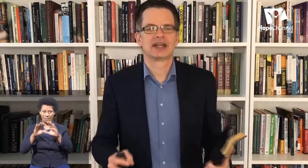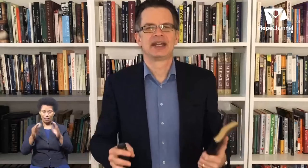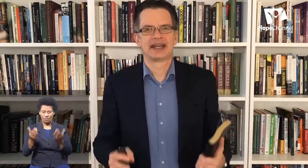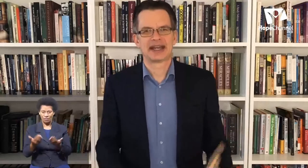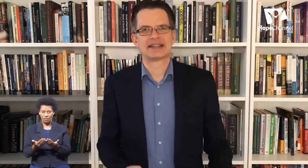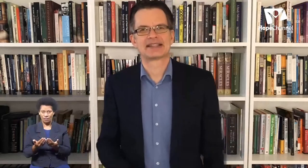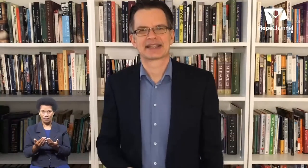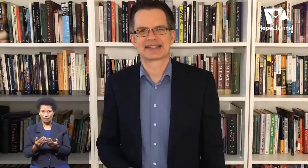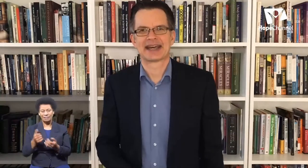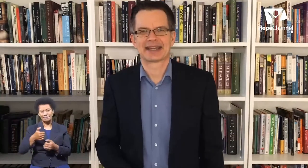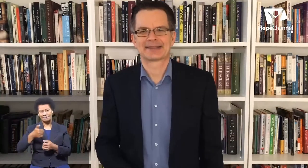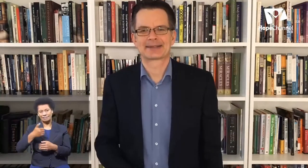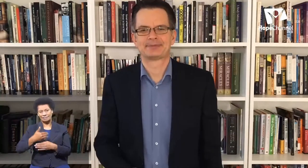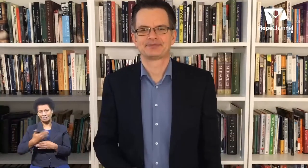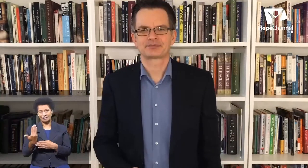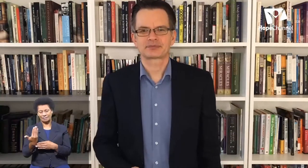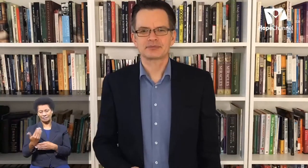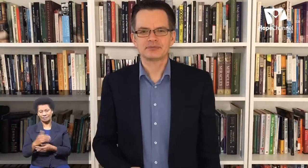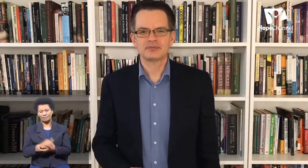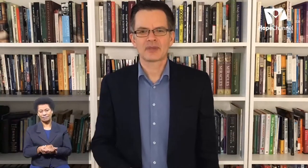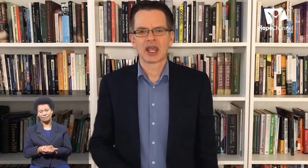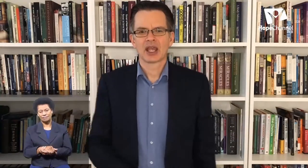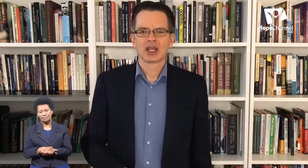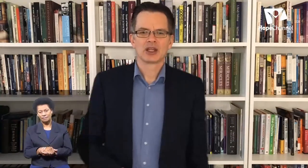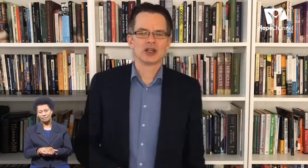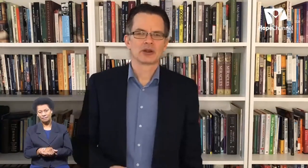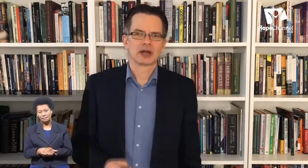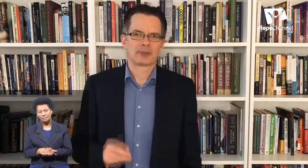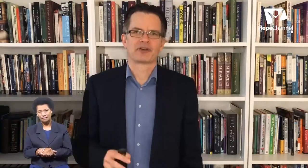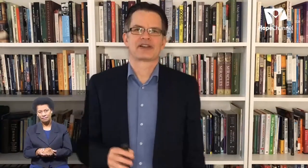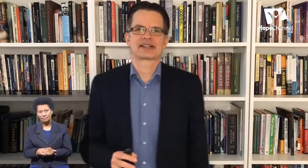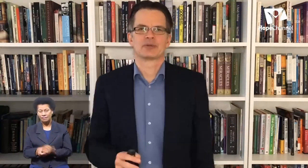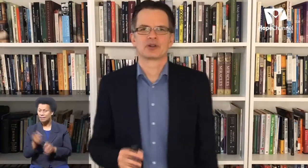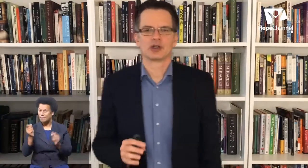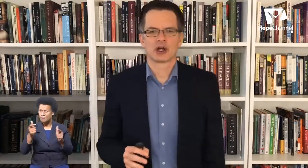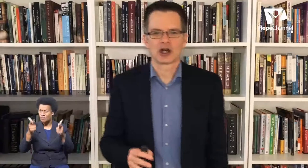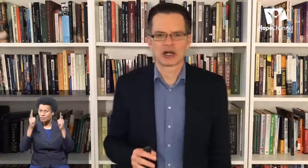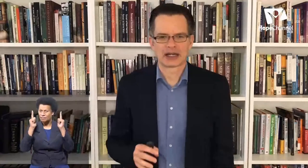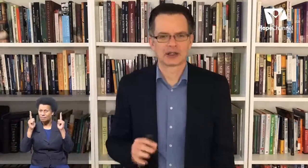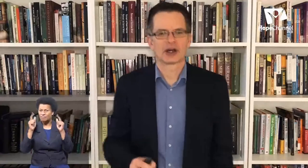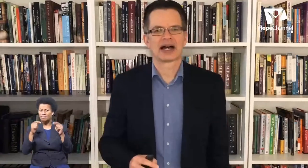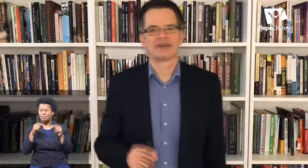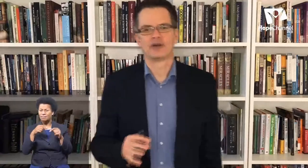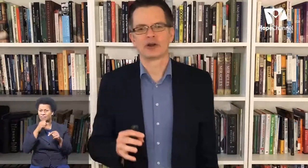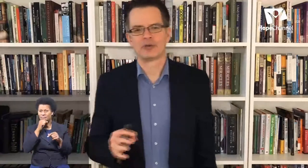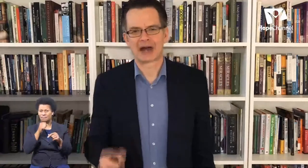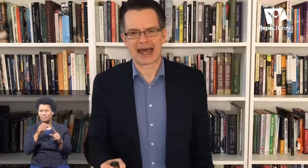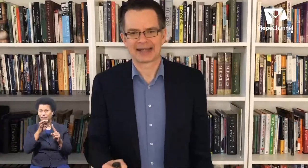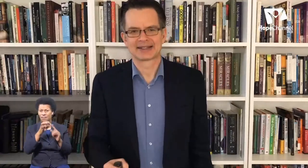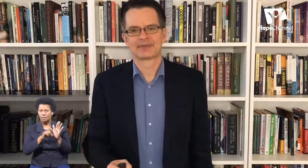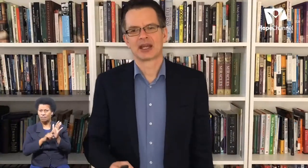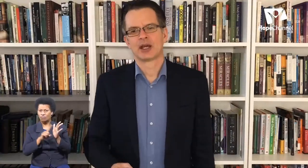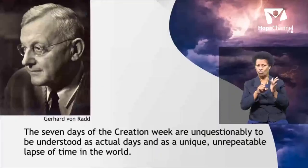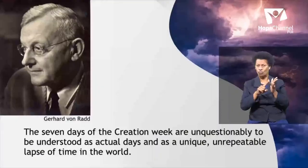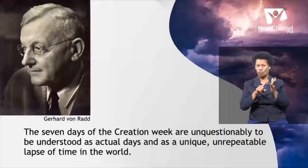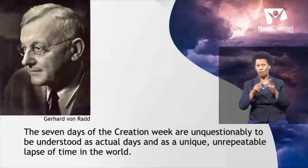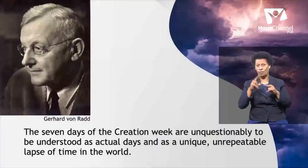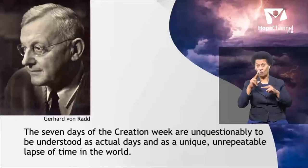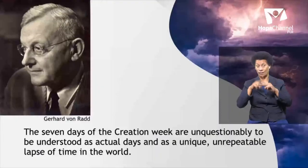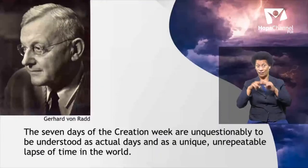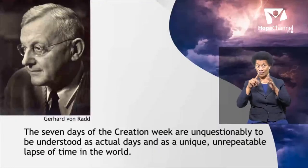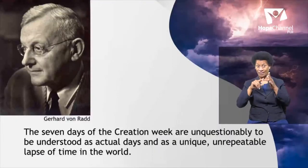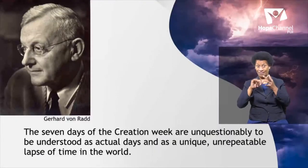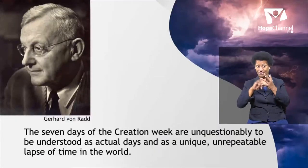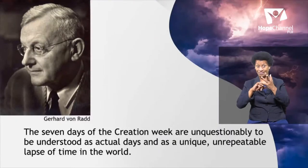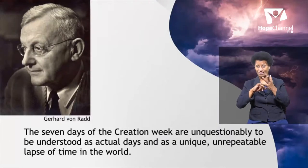world in 6 days. You know, a professor, Gerhard von Rad, wrote this: